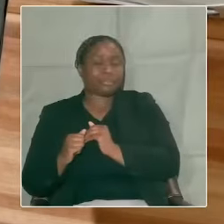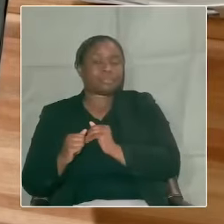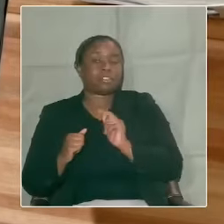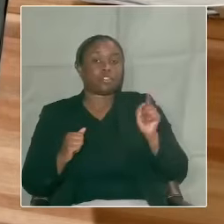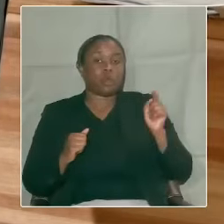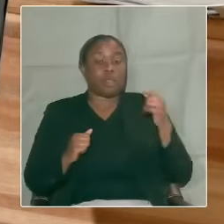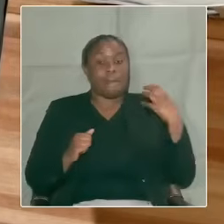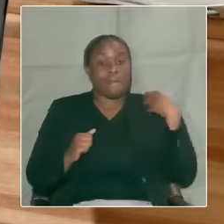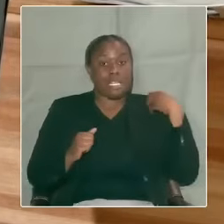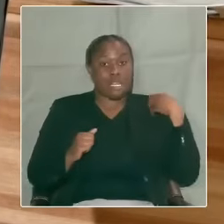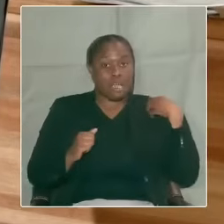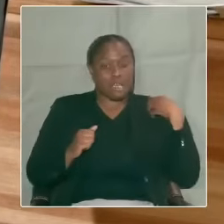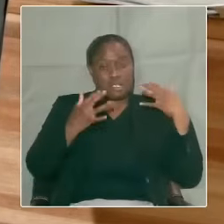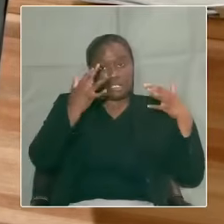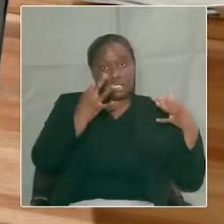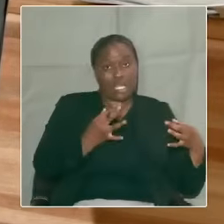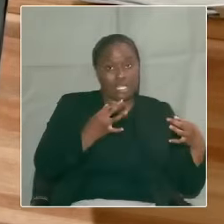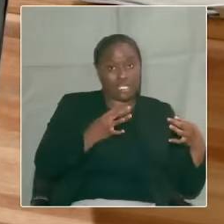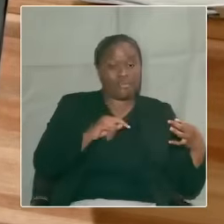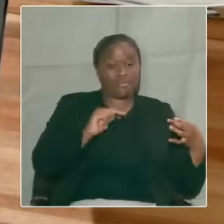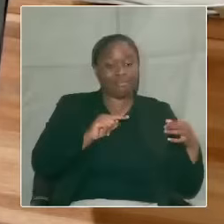a decision to disband